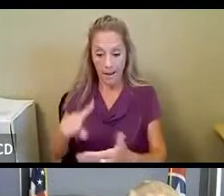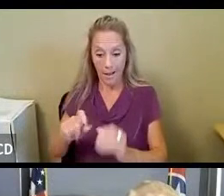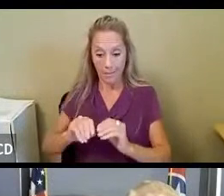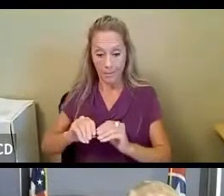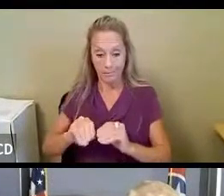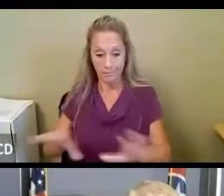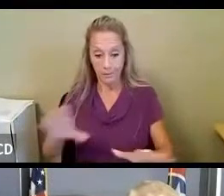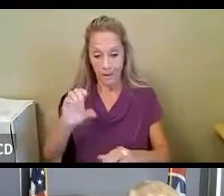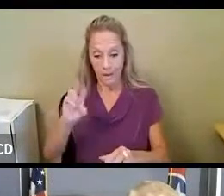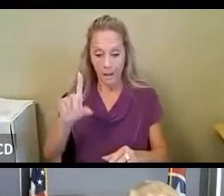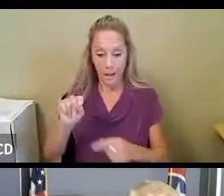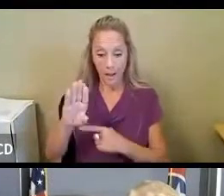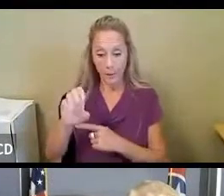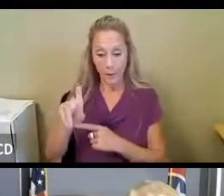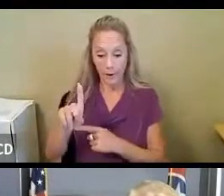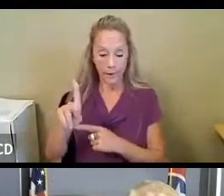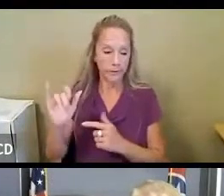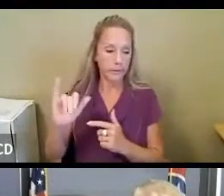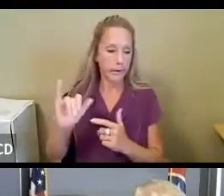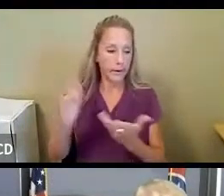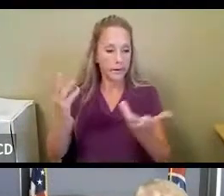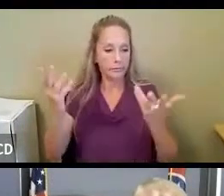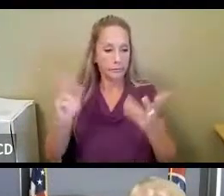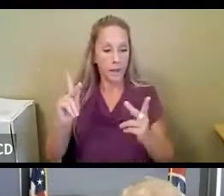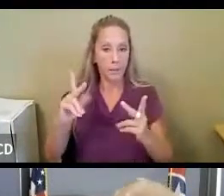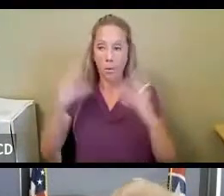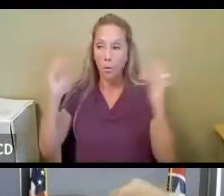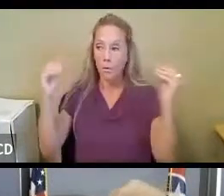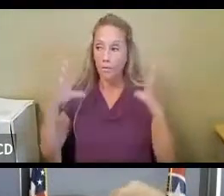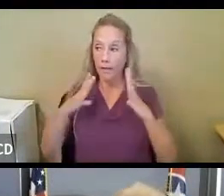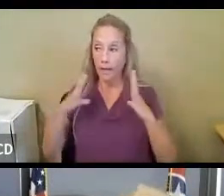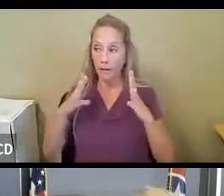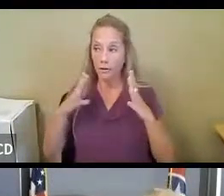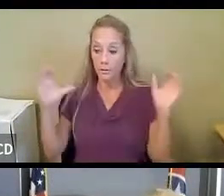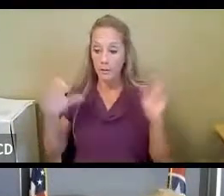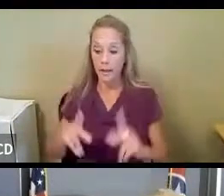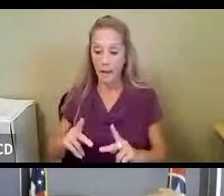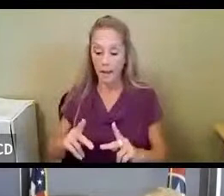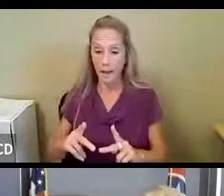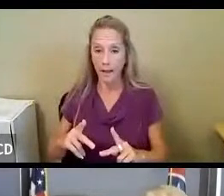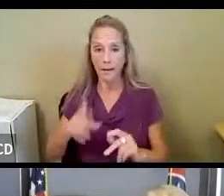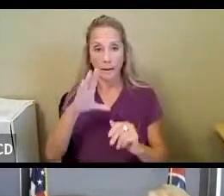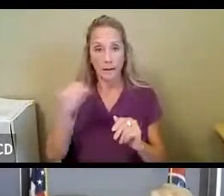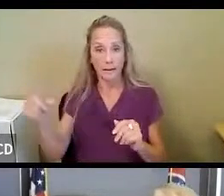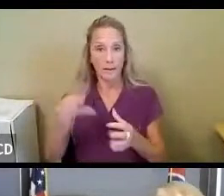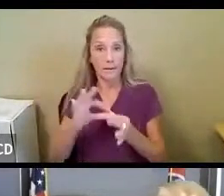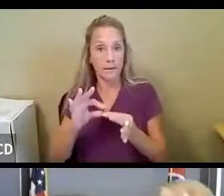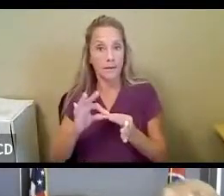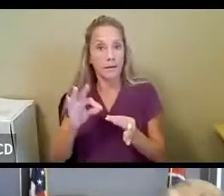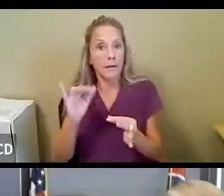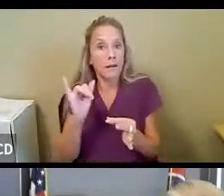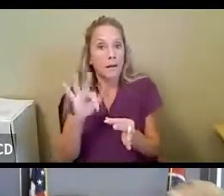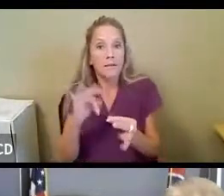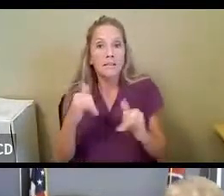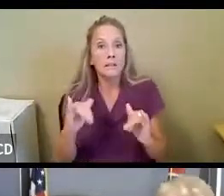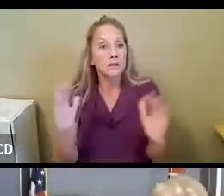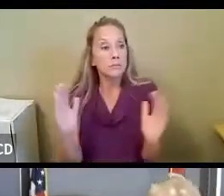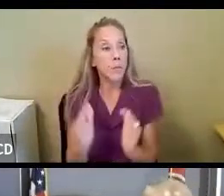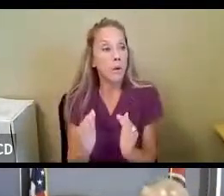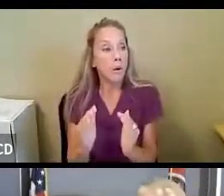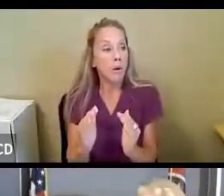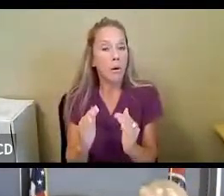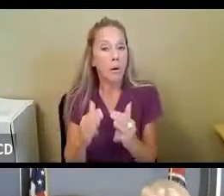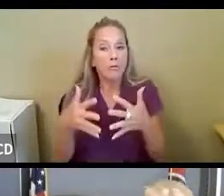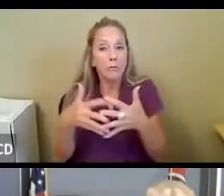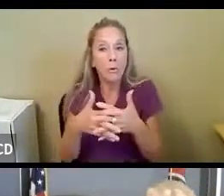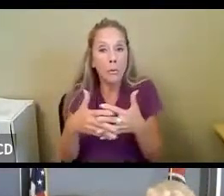people had probably gone on vacation and things like that. And then she talked about how many people, even with a much smaller home football crowd, how